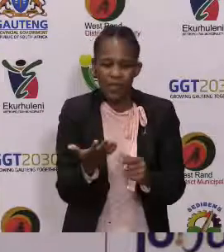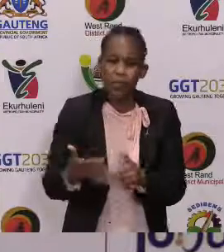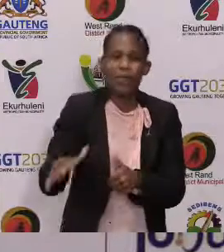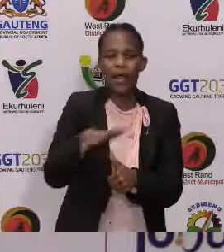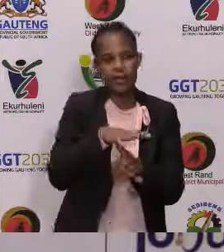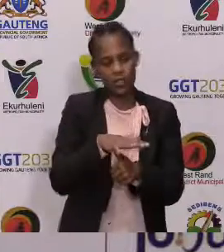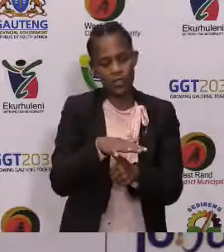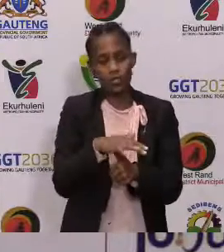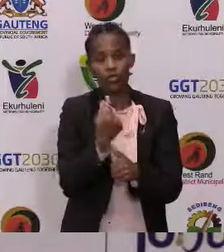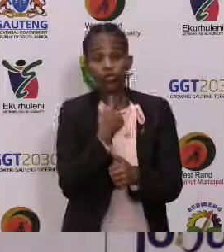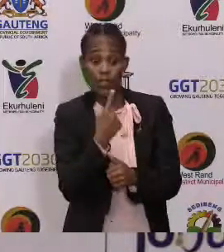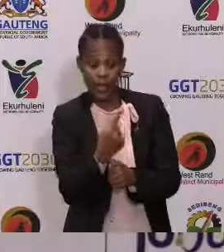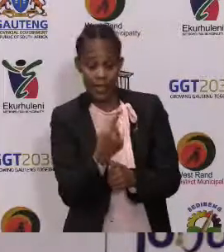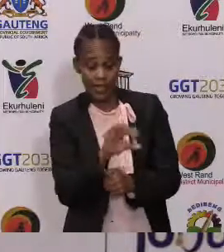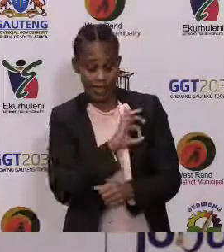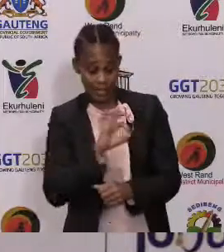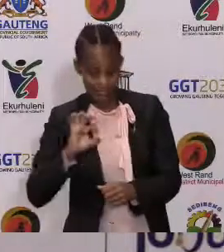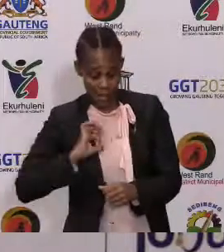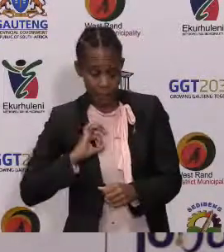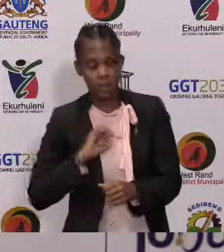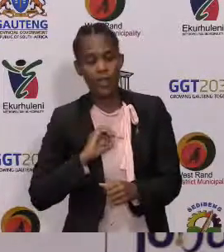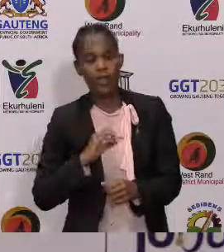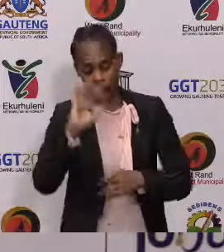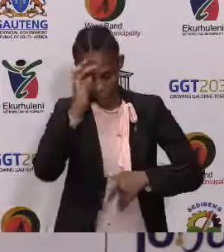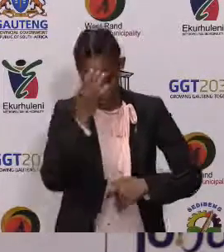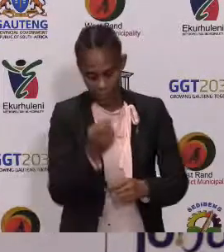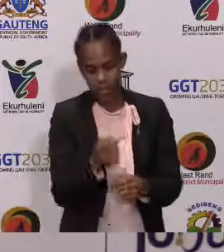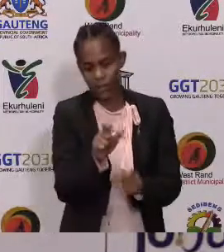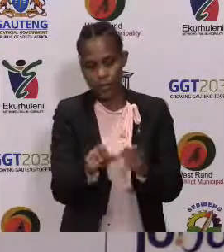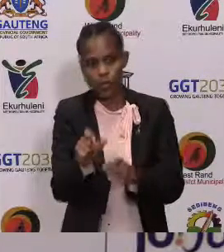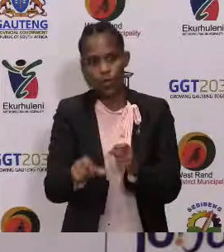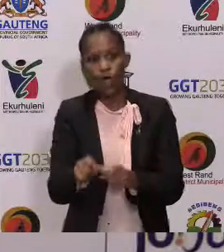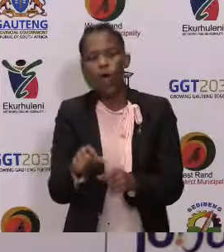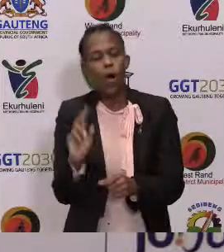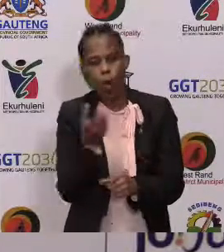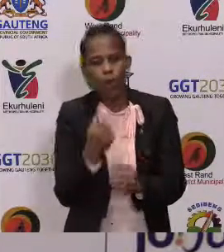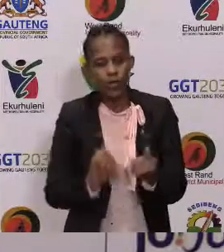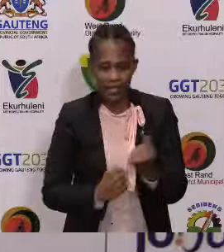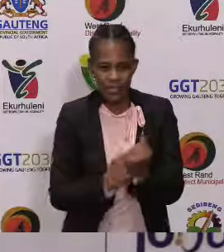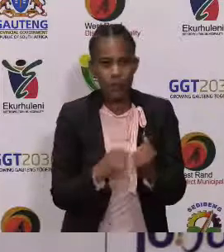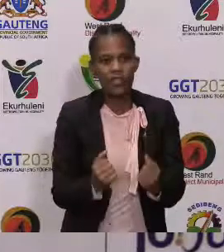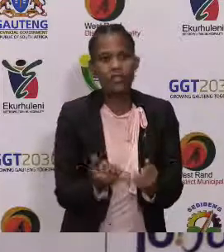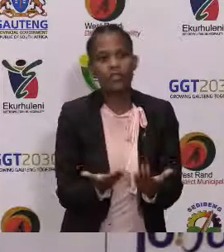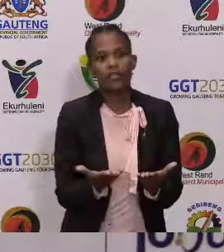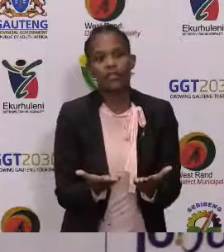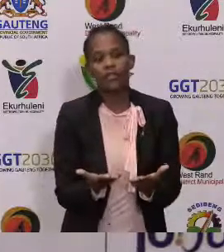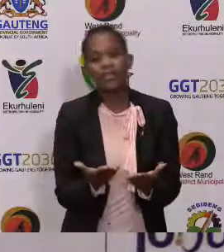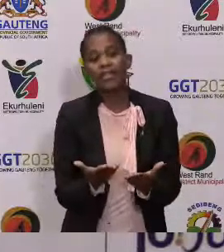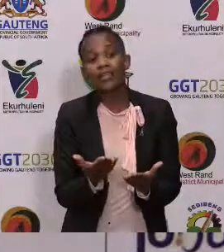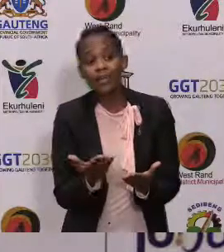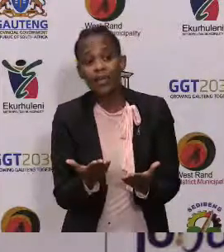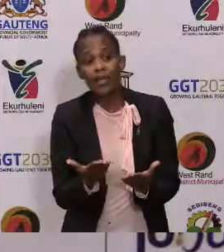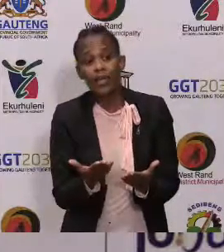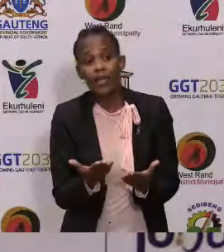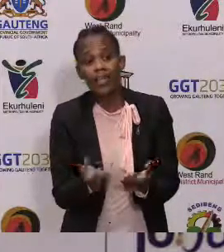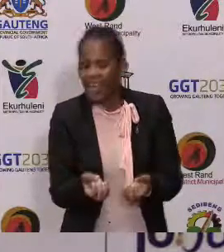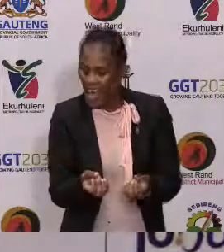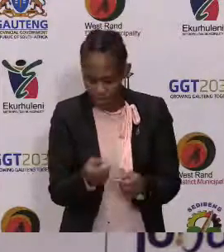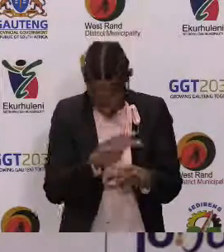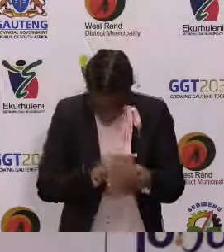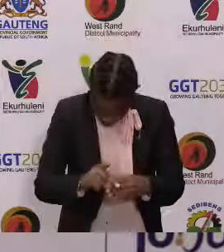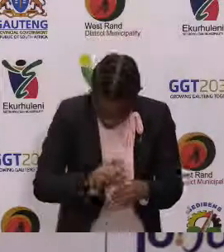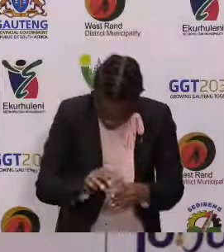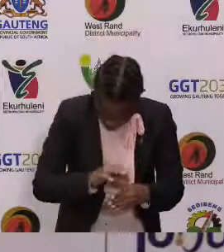the safety of both staff and patients. All support services that are being prepared